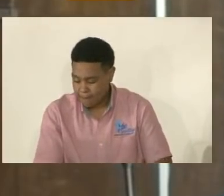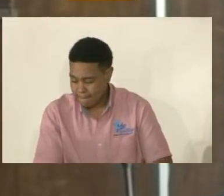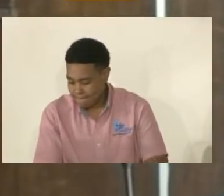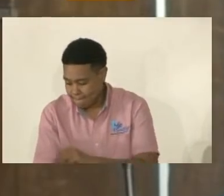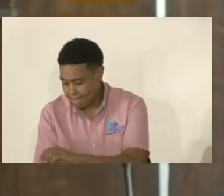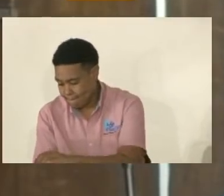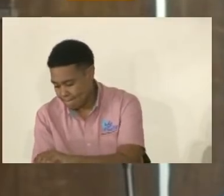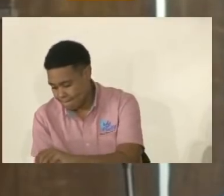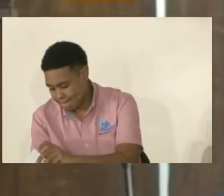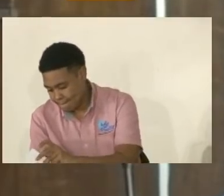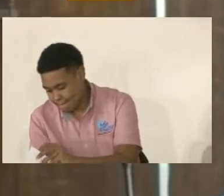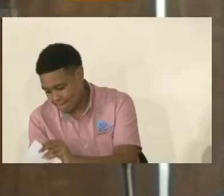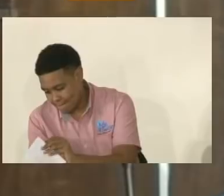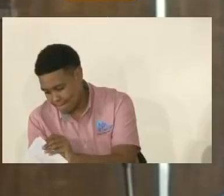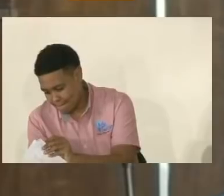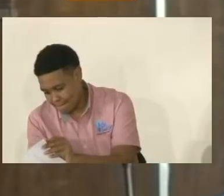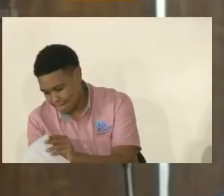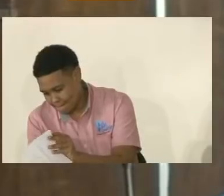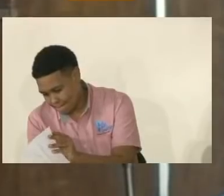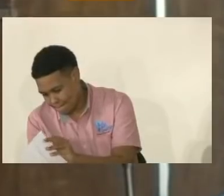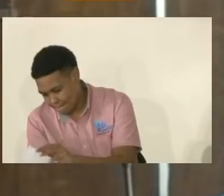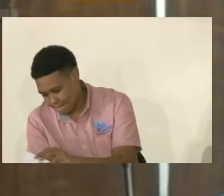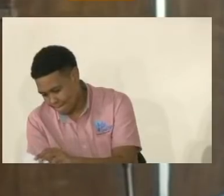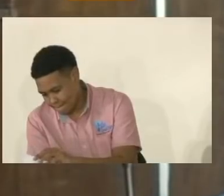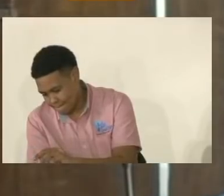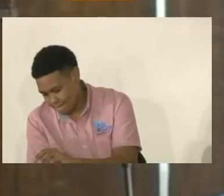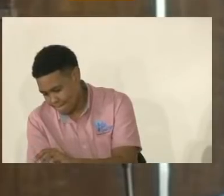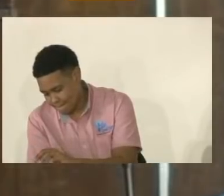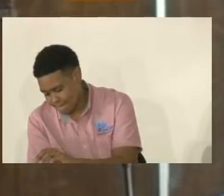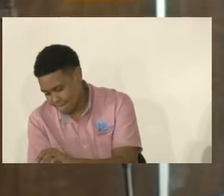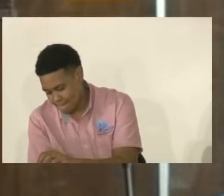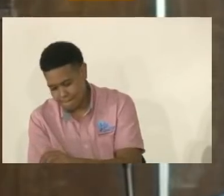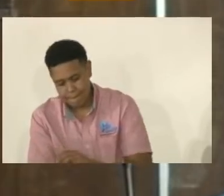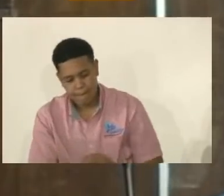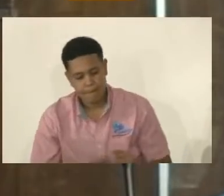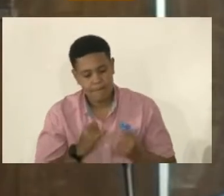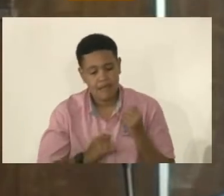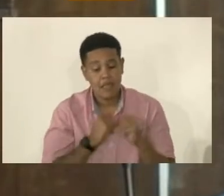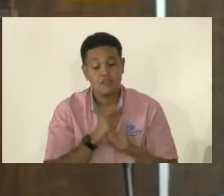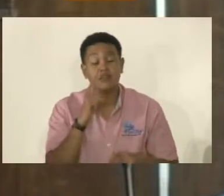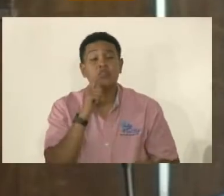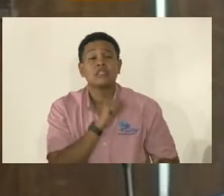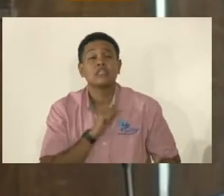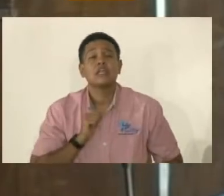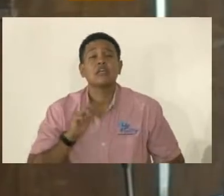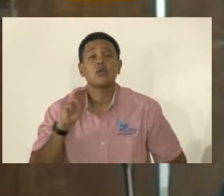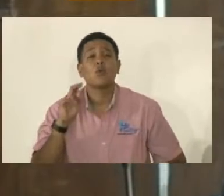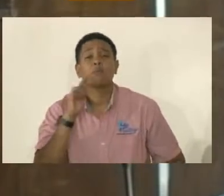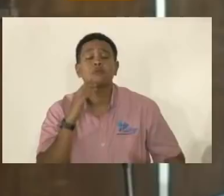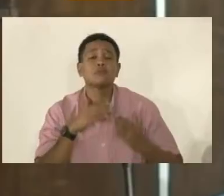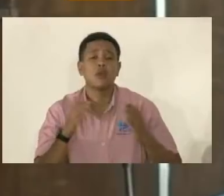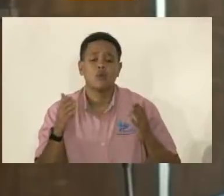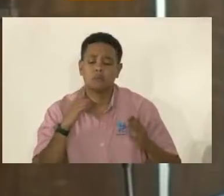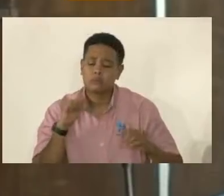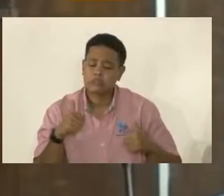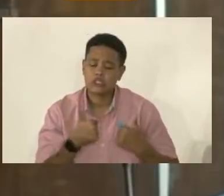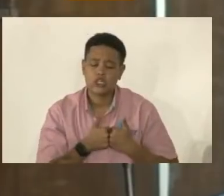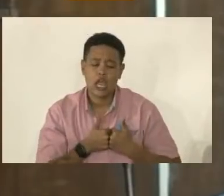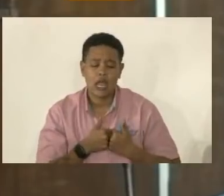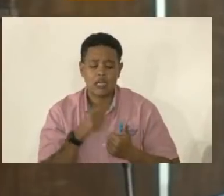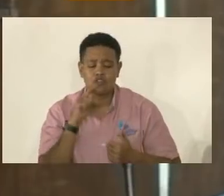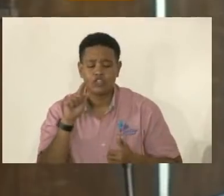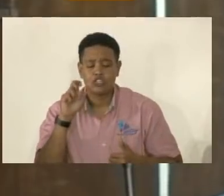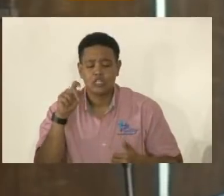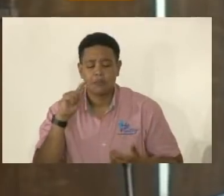The last year, as Senator Webby said in his opening, was very challenging. Real